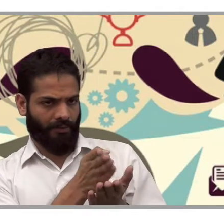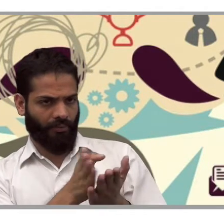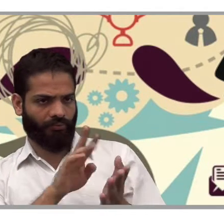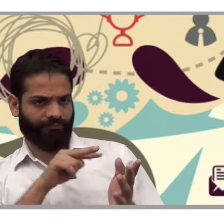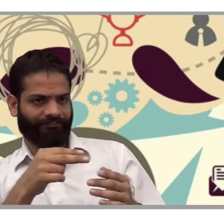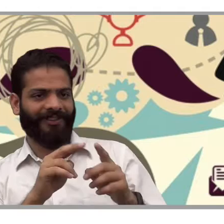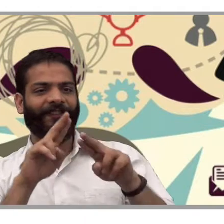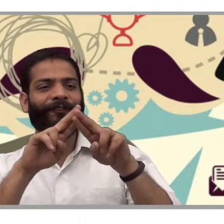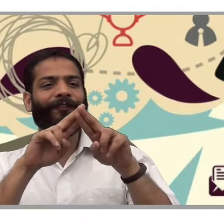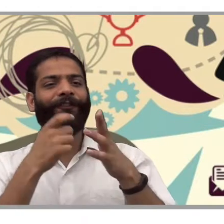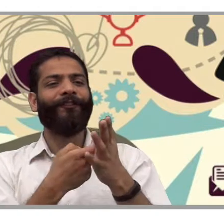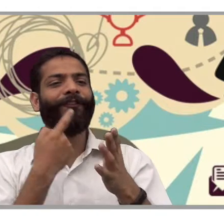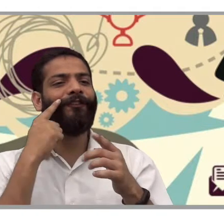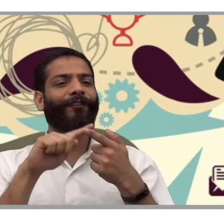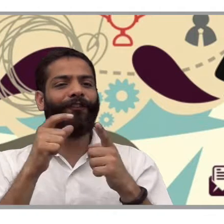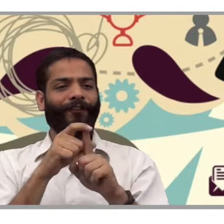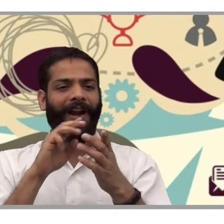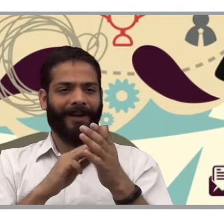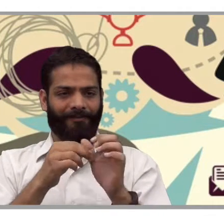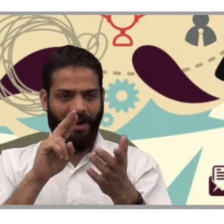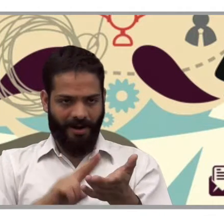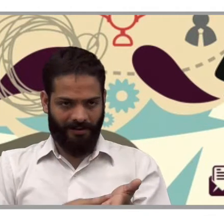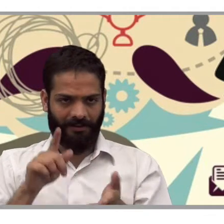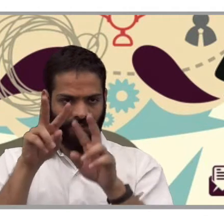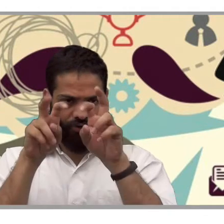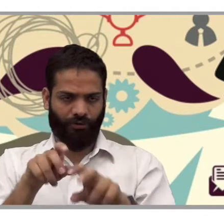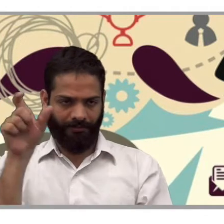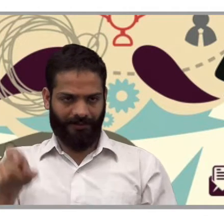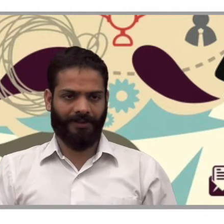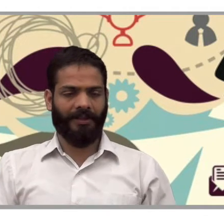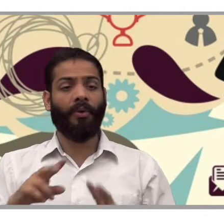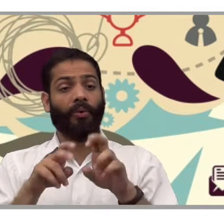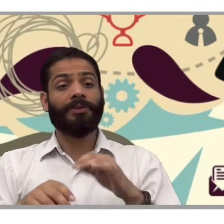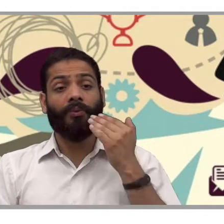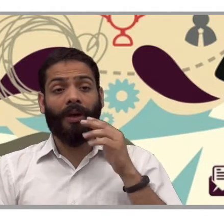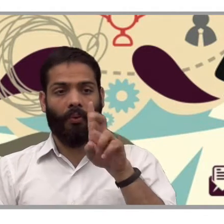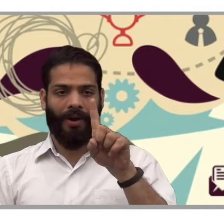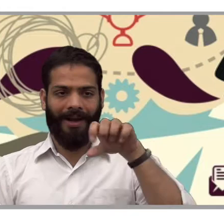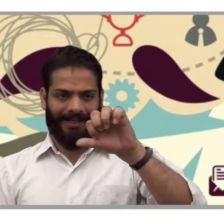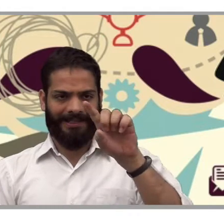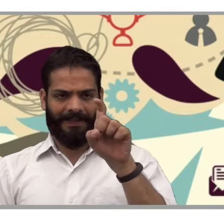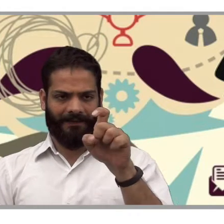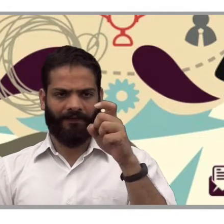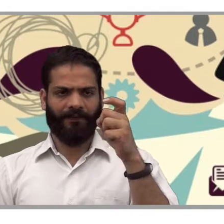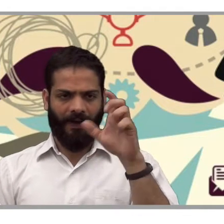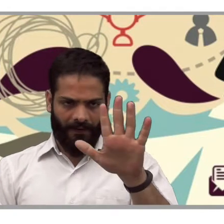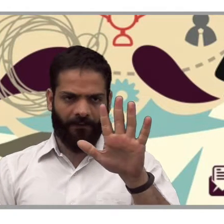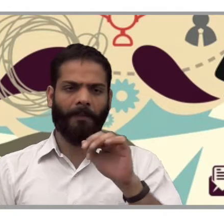agreement is a gestural component of a sign since no grammatical category is involved in